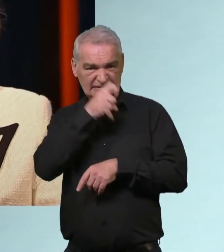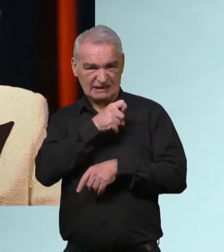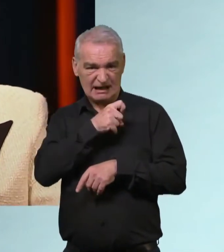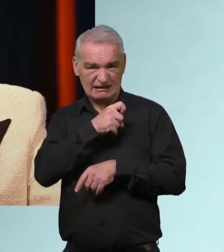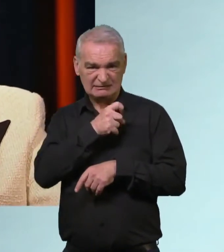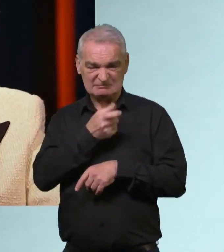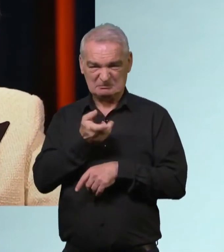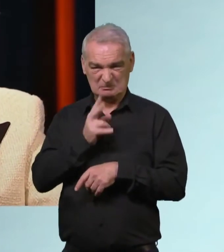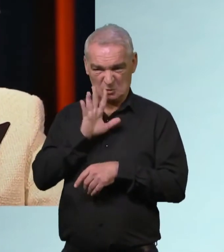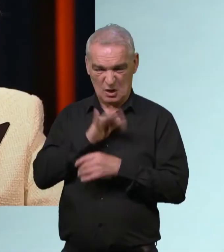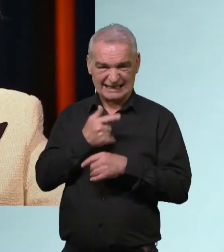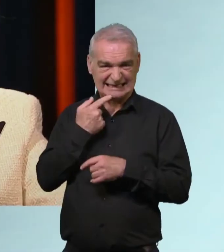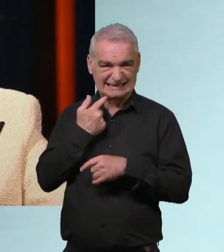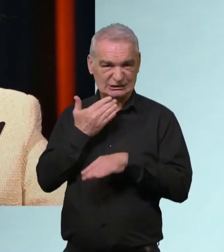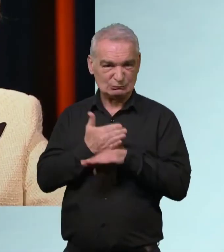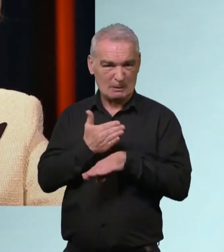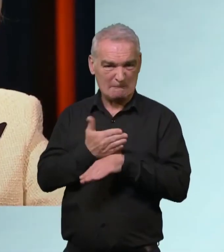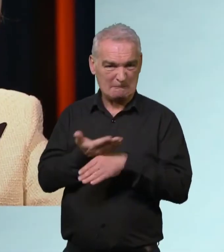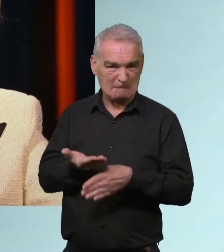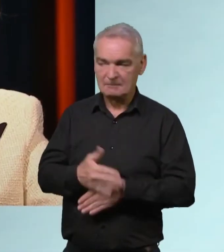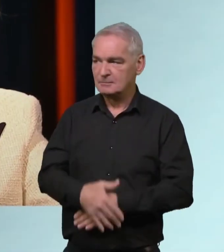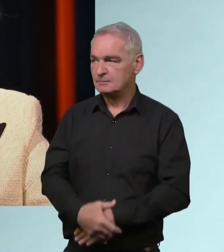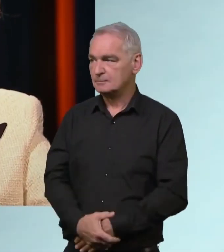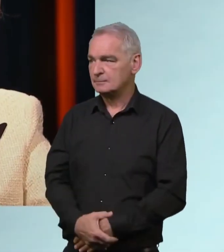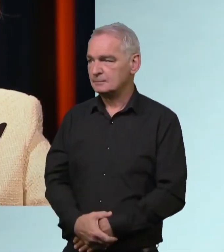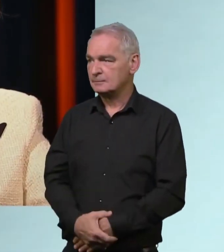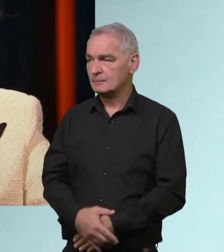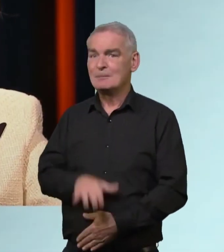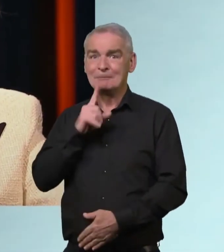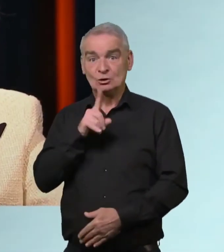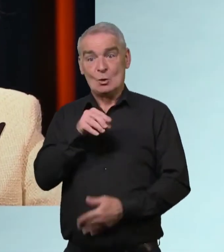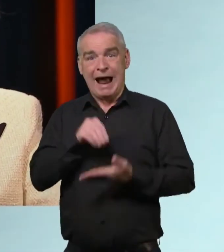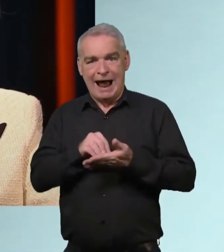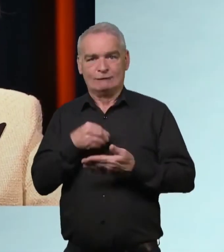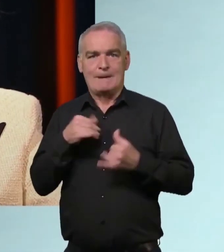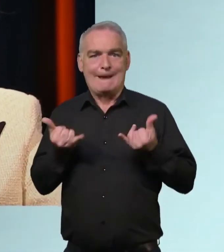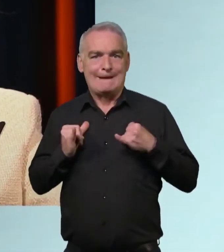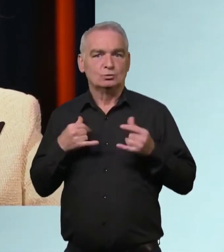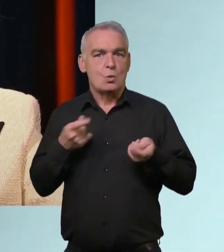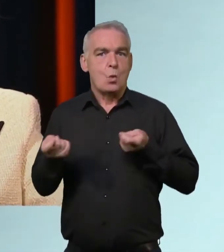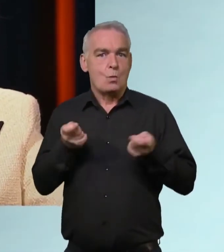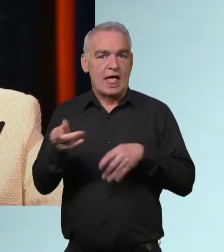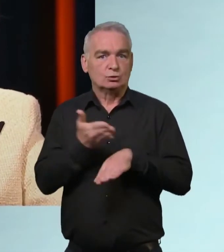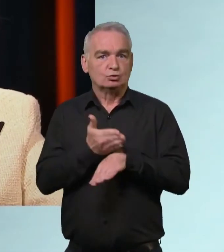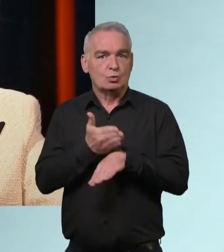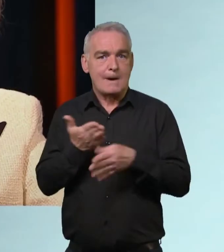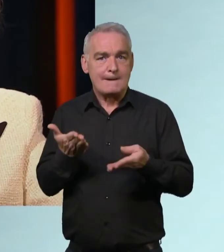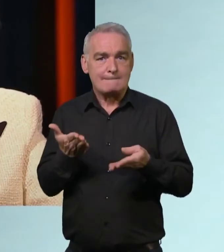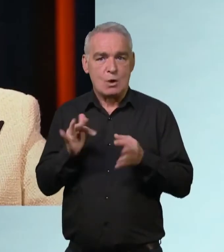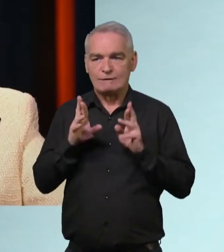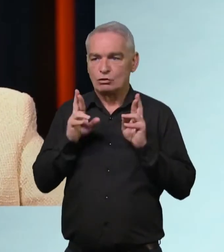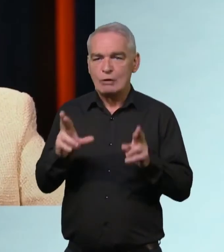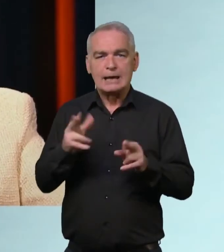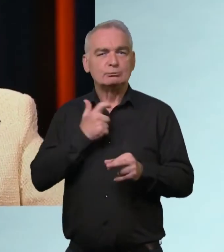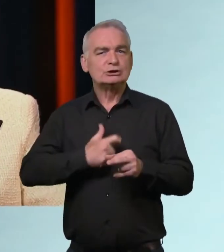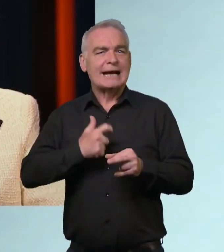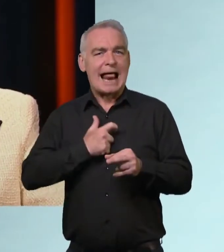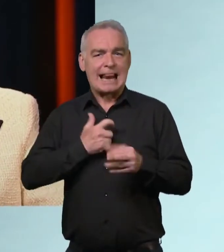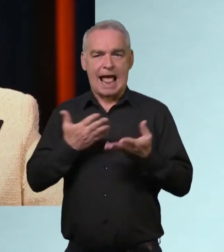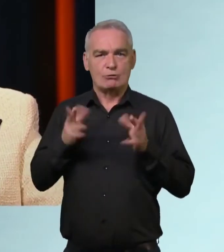that difficult. But you have to be able to cope with it. You have to have the right personality to cope with it. Yeah. And some people have embarked